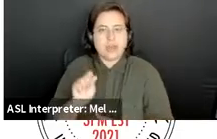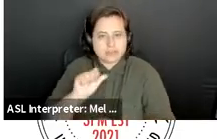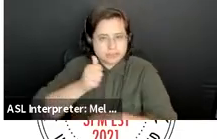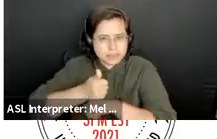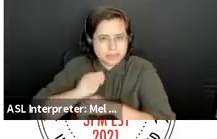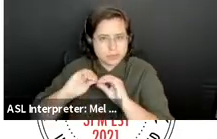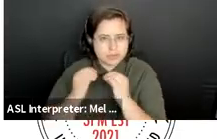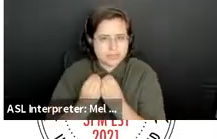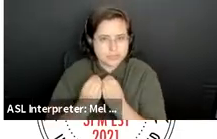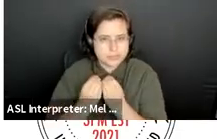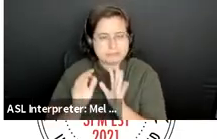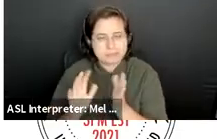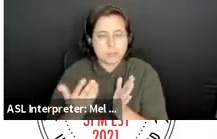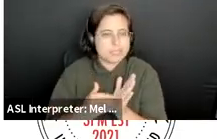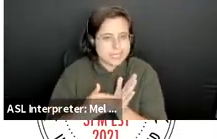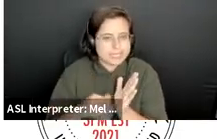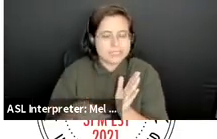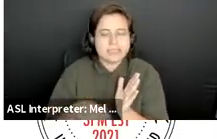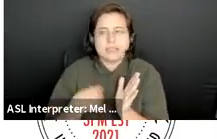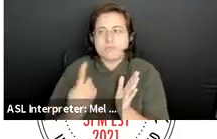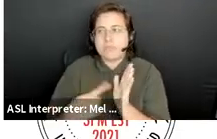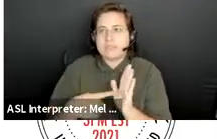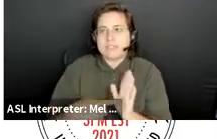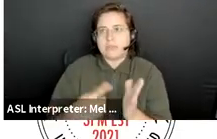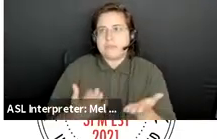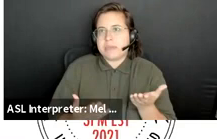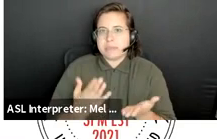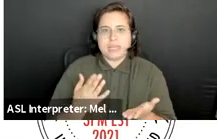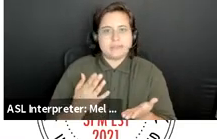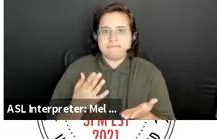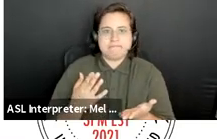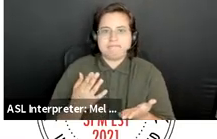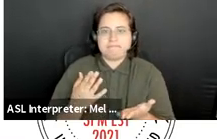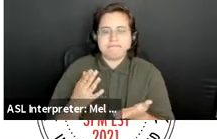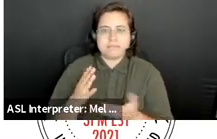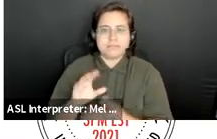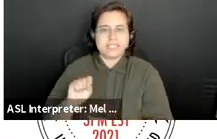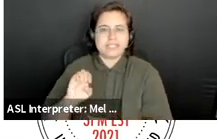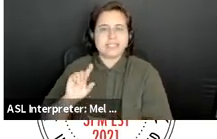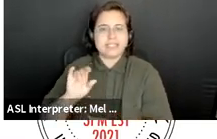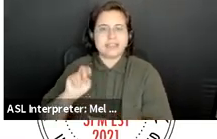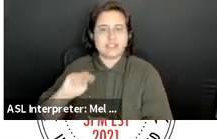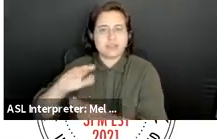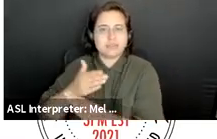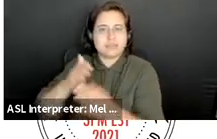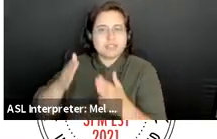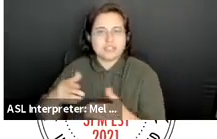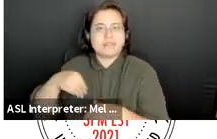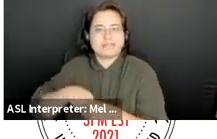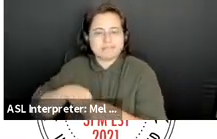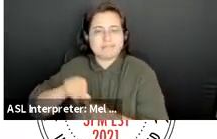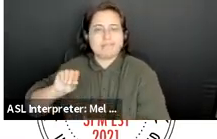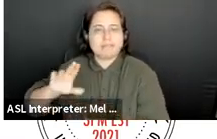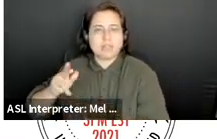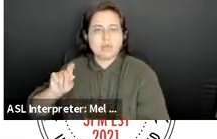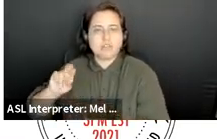organization. So again, one example of that would be perhaps a section musician in an orchestra, or a dancer as part of